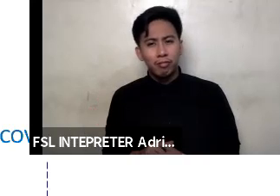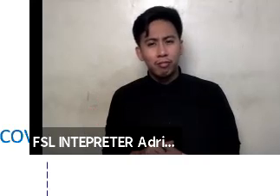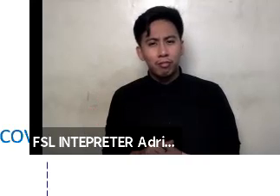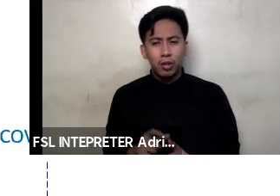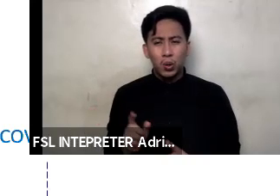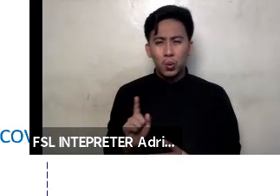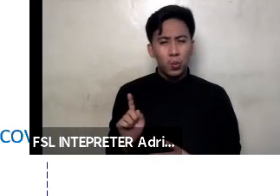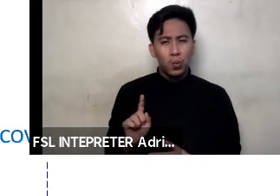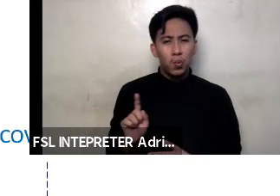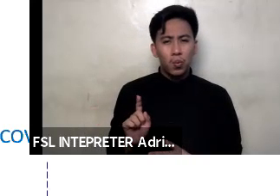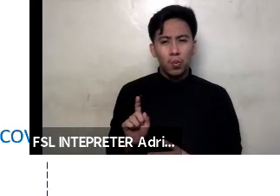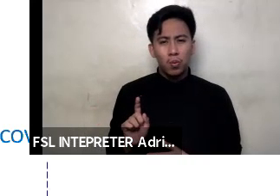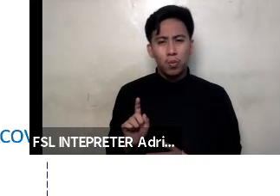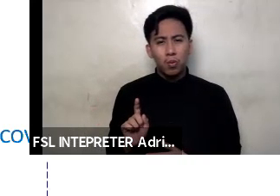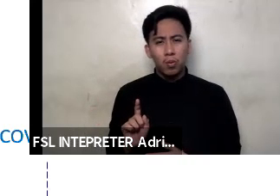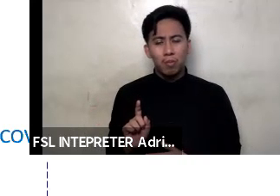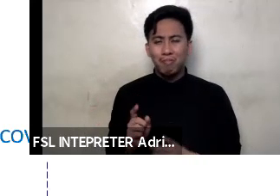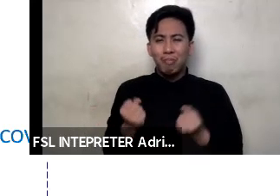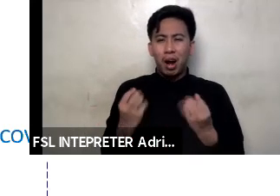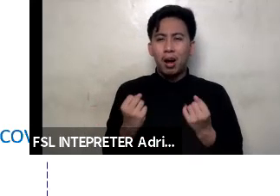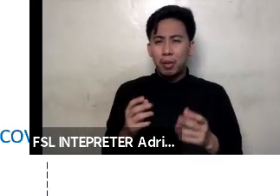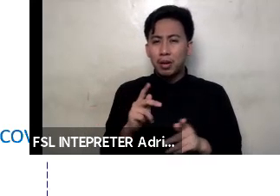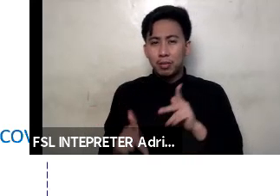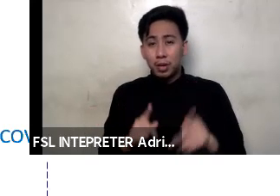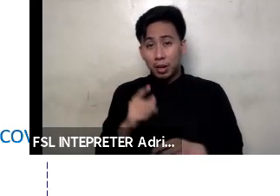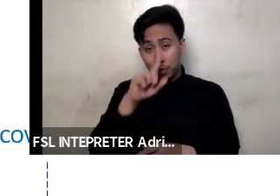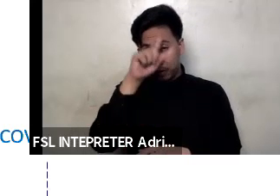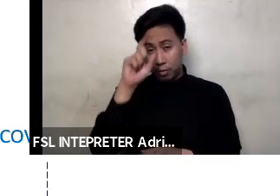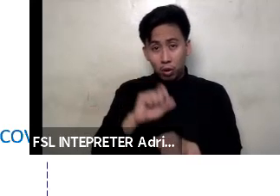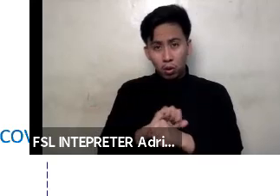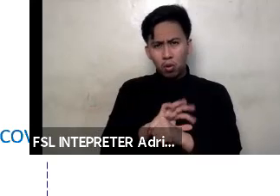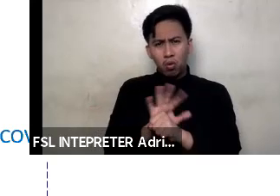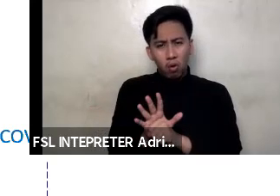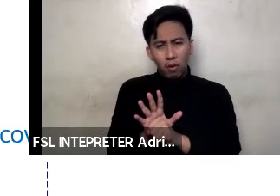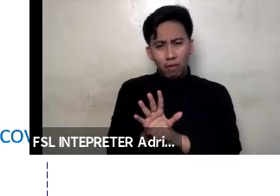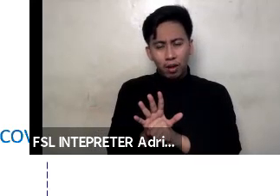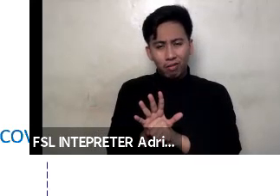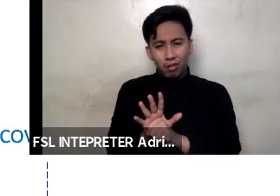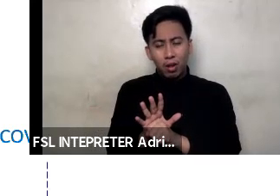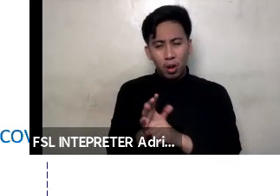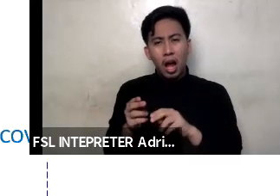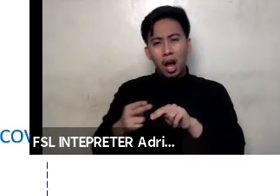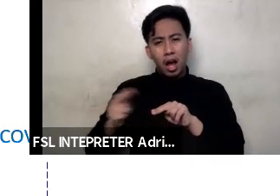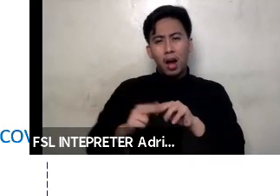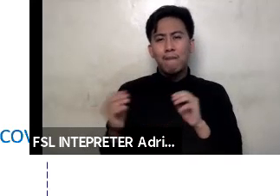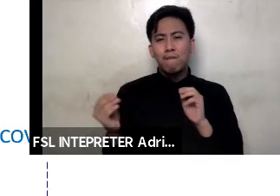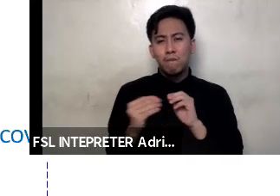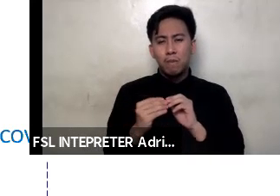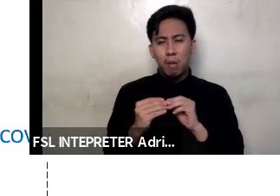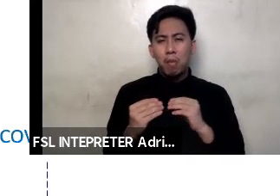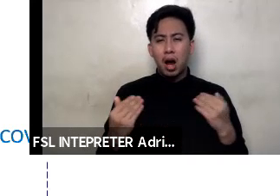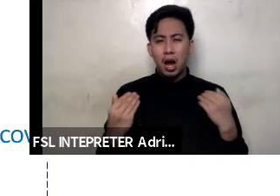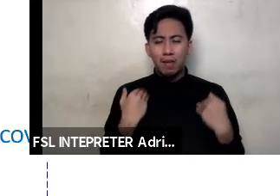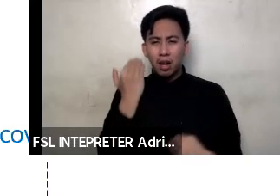720 to 811 million people. Because of the COVID-19, it increased by 115 to 161